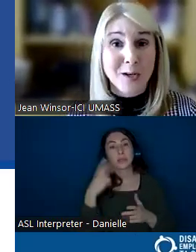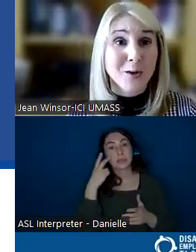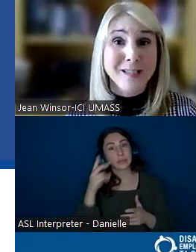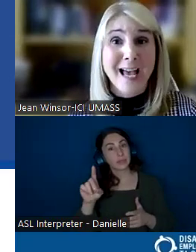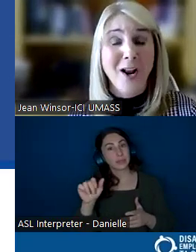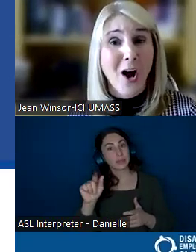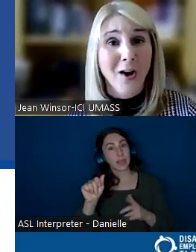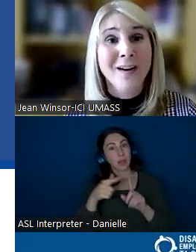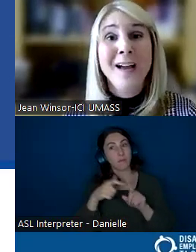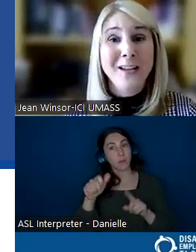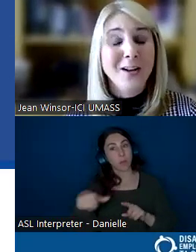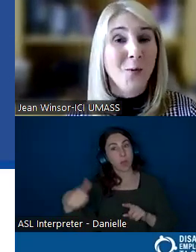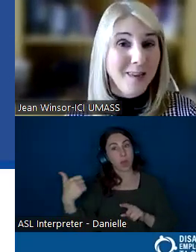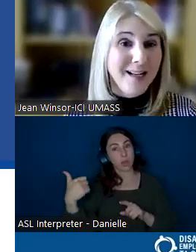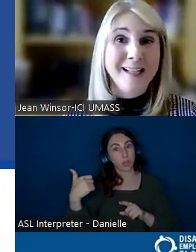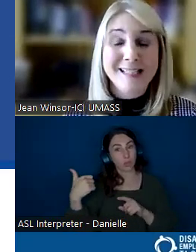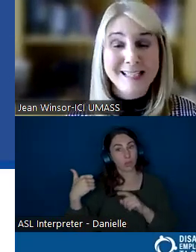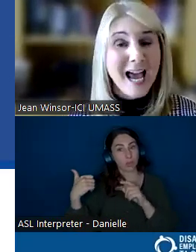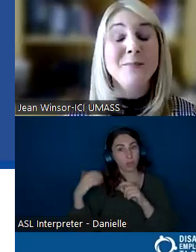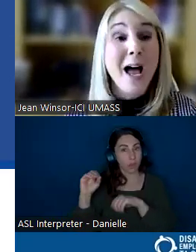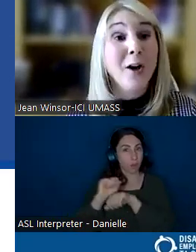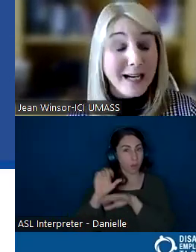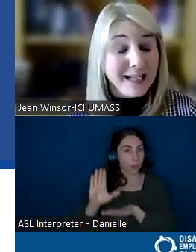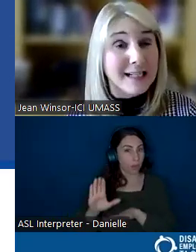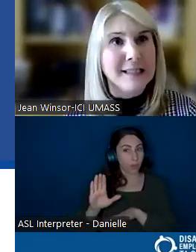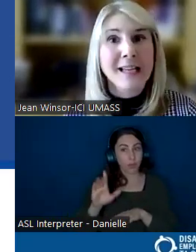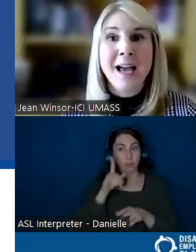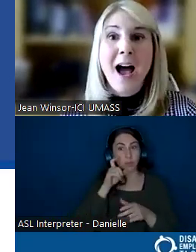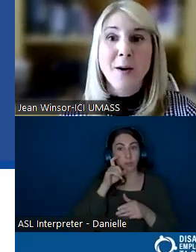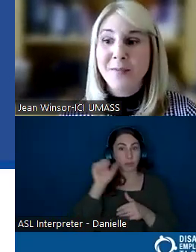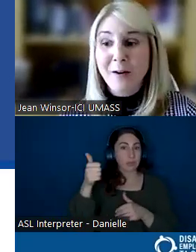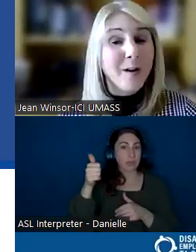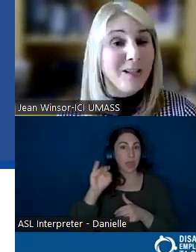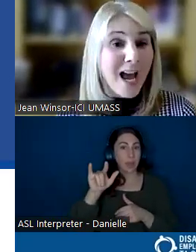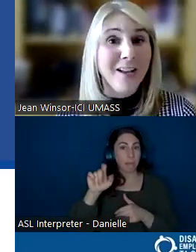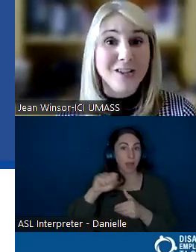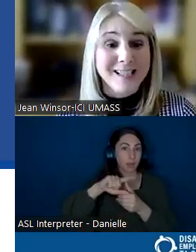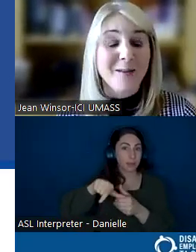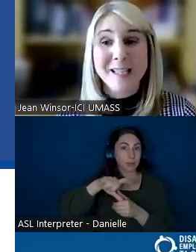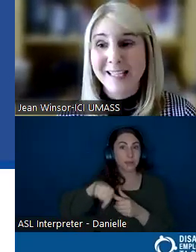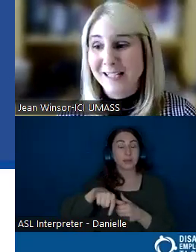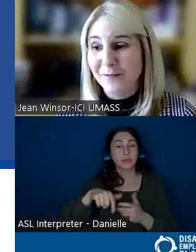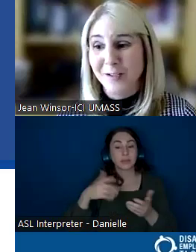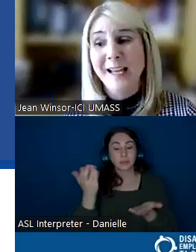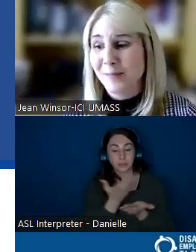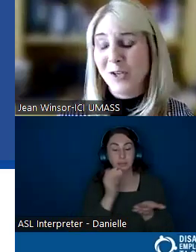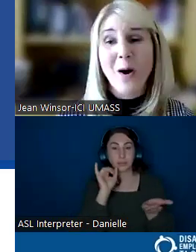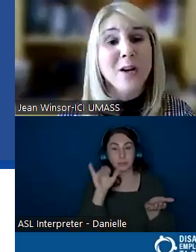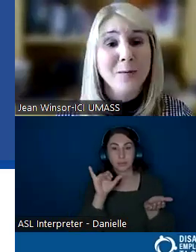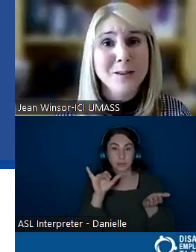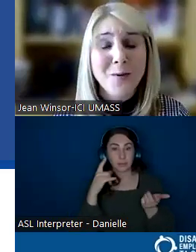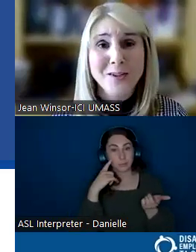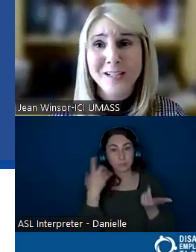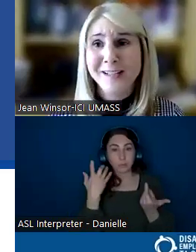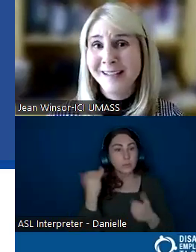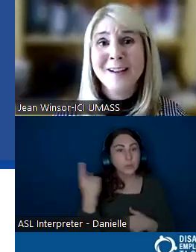their peers that are, within a 10-mile radius, that really challenges them to think differently. So I'm sorry,